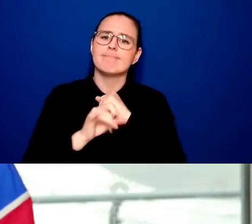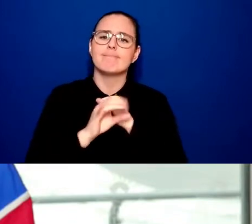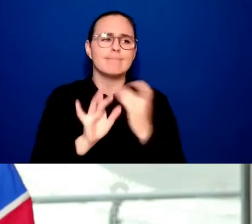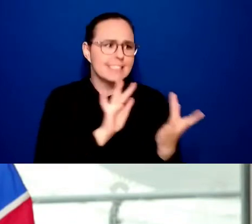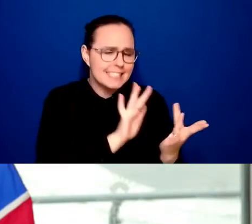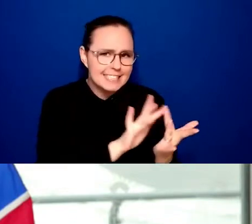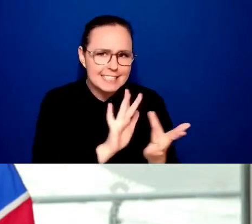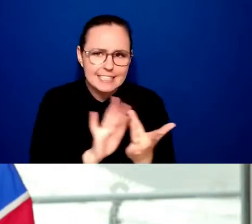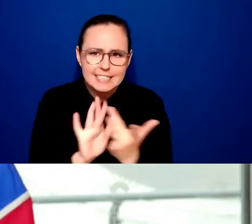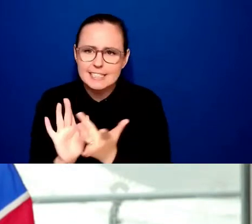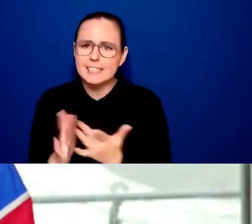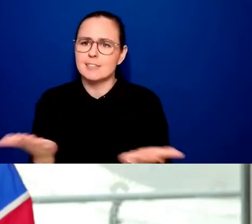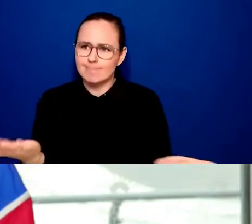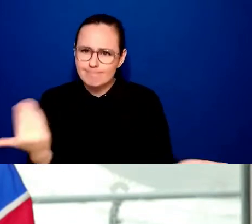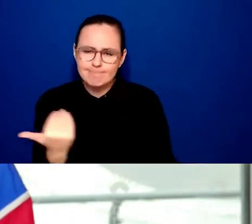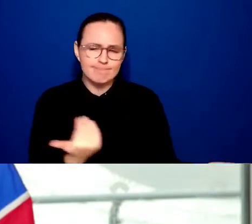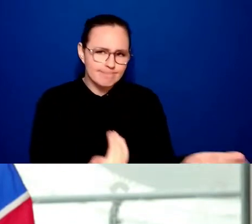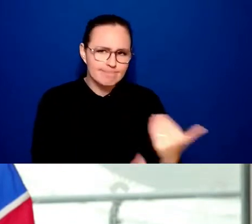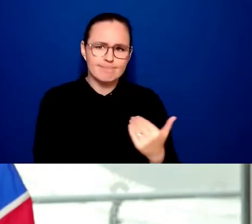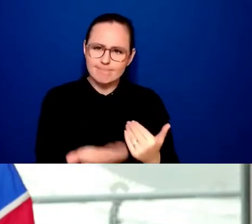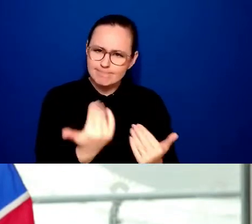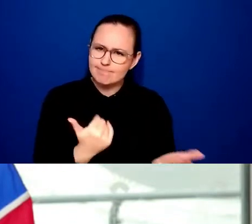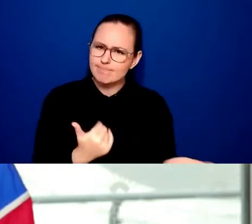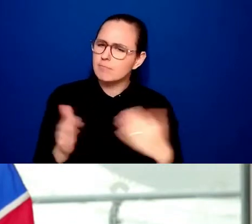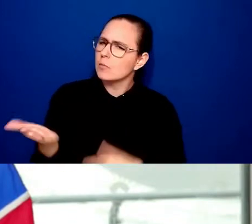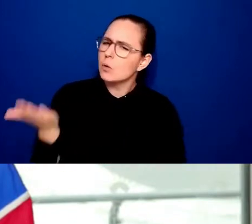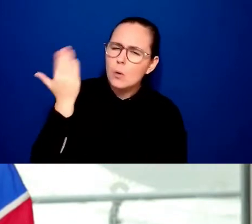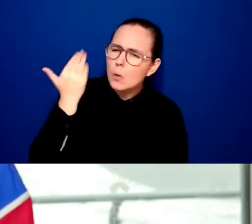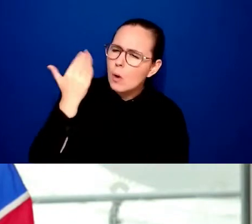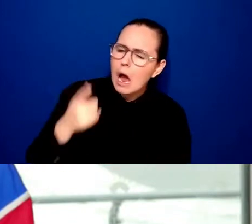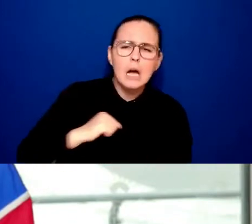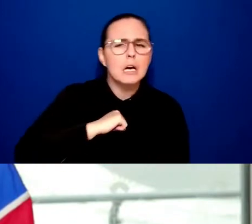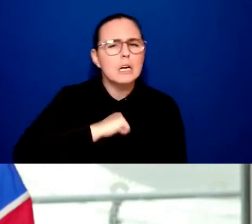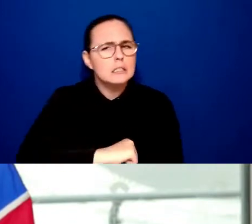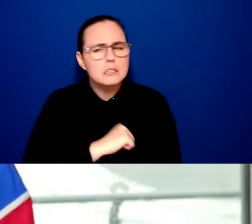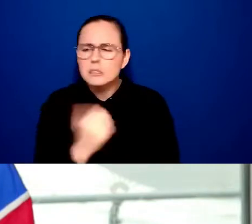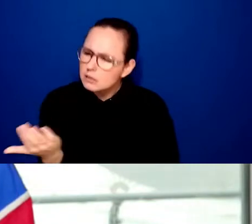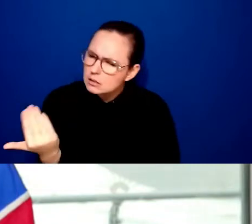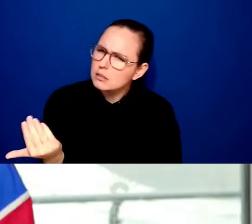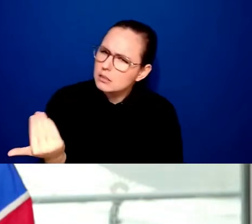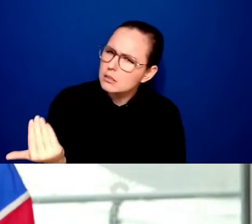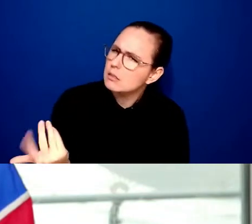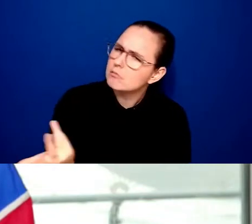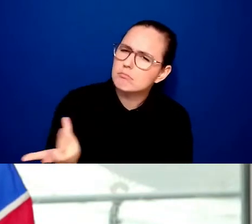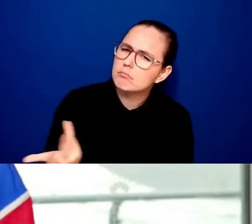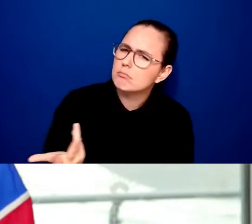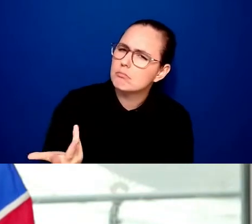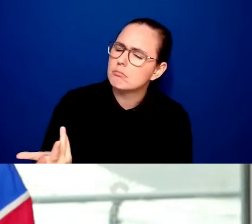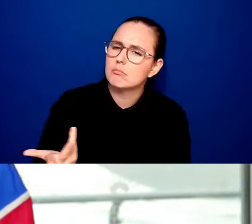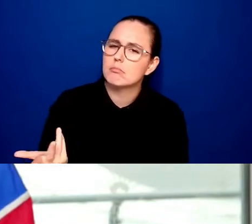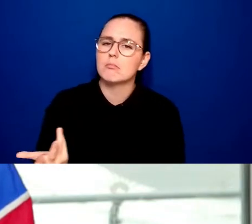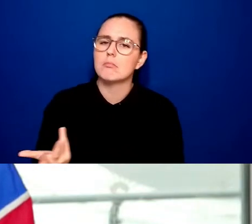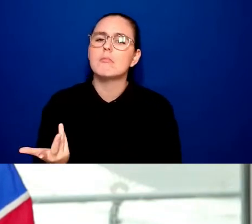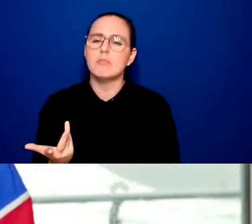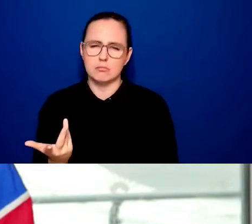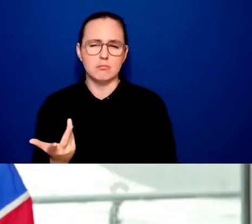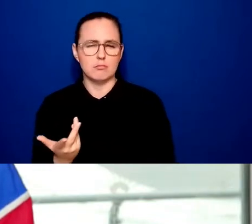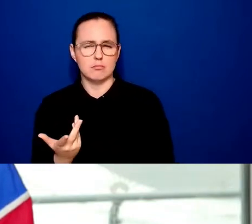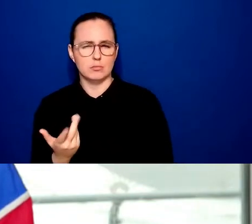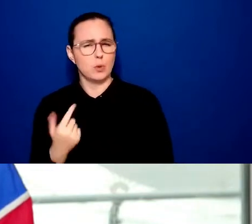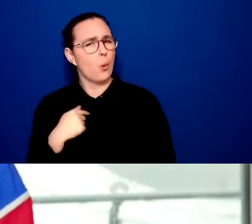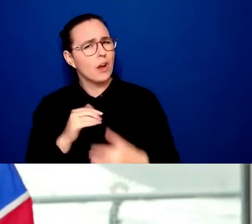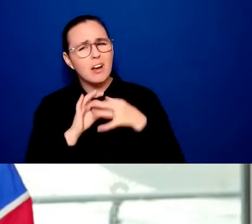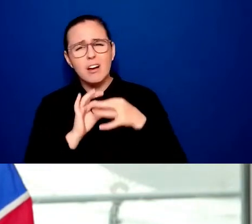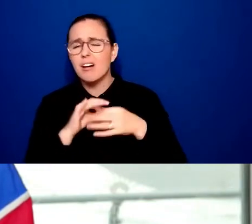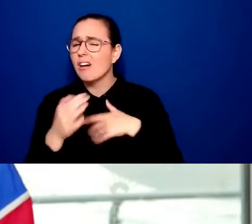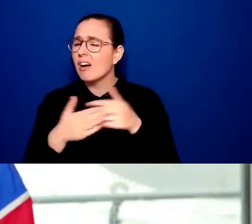an individual basis and answer their questions. We're working across party lines, so you see the great leadership on